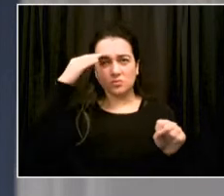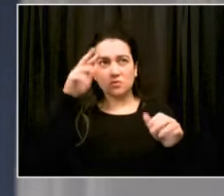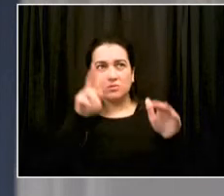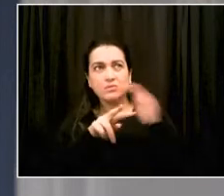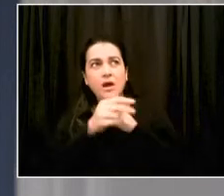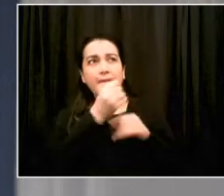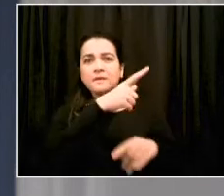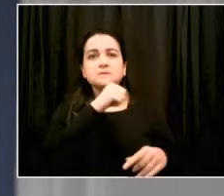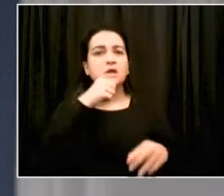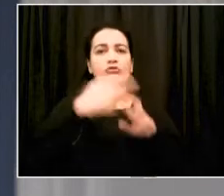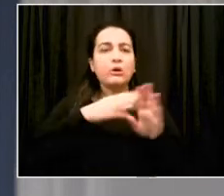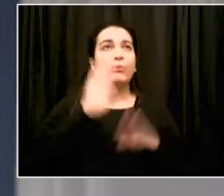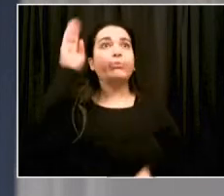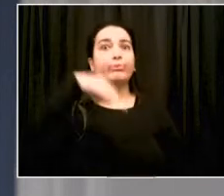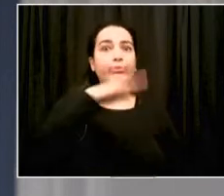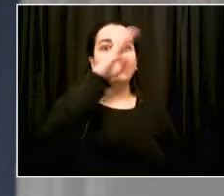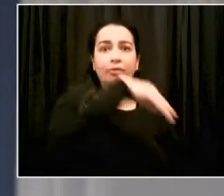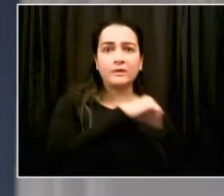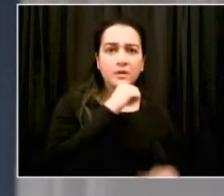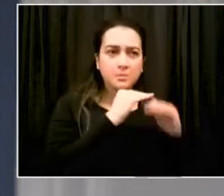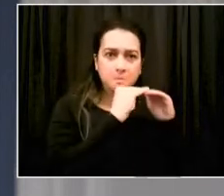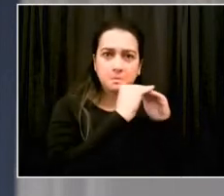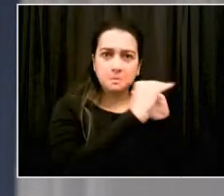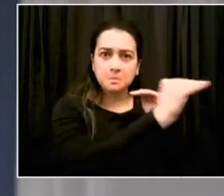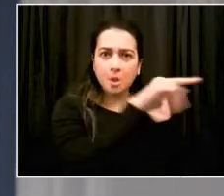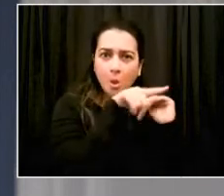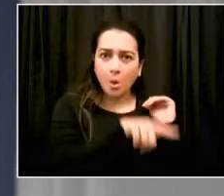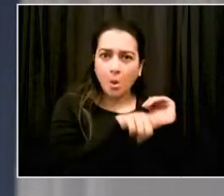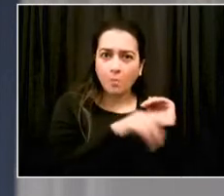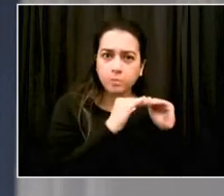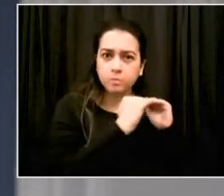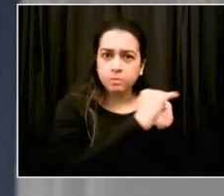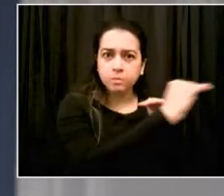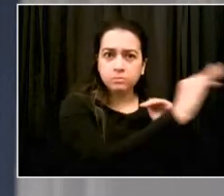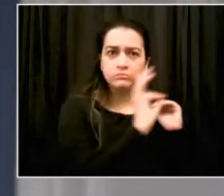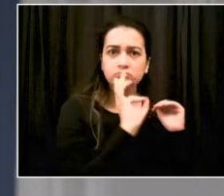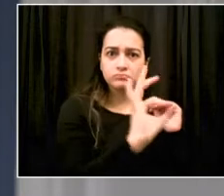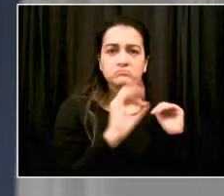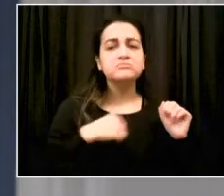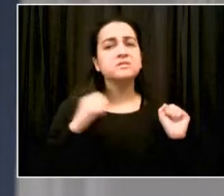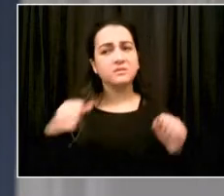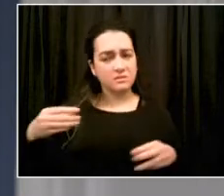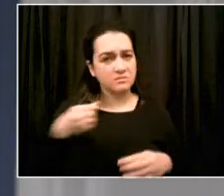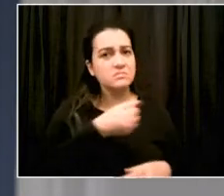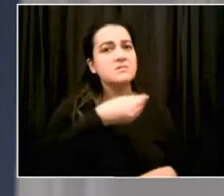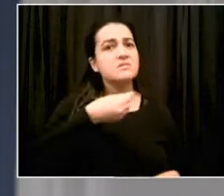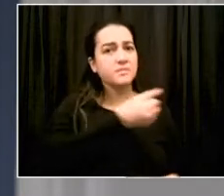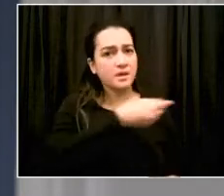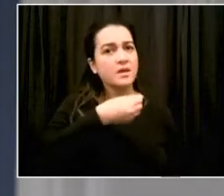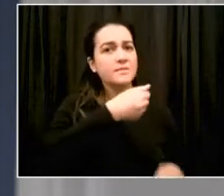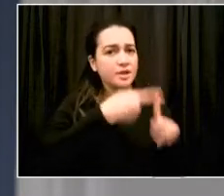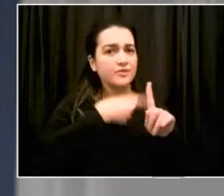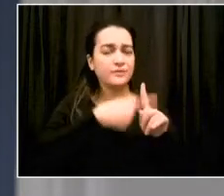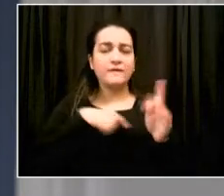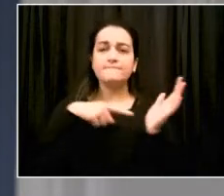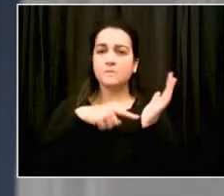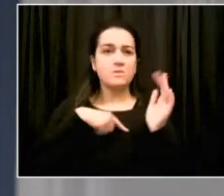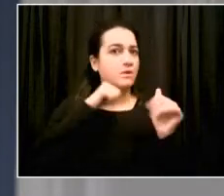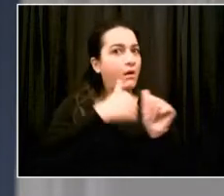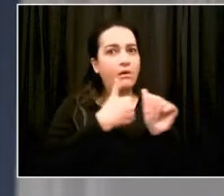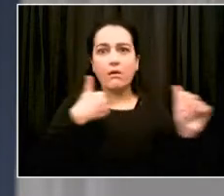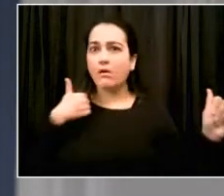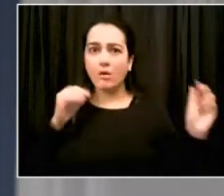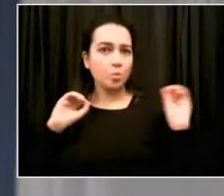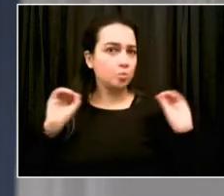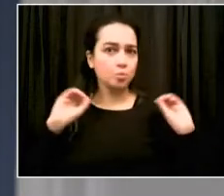need affordable housing we can get, all the affordable housing we can get. I talk about a lot with people in my